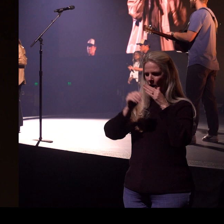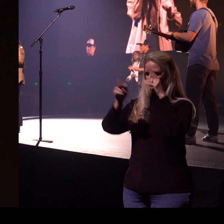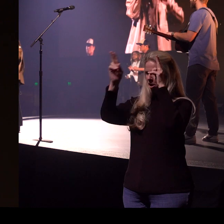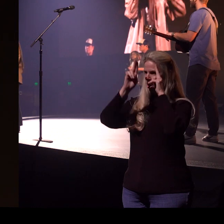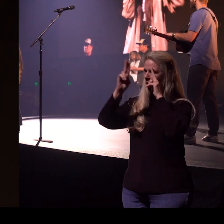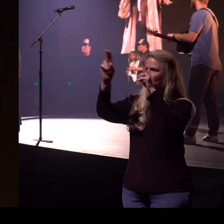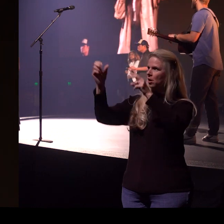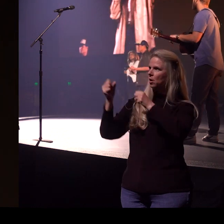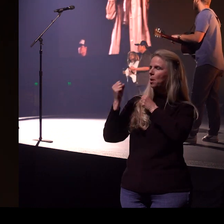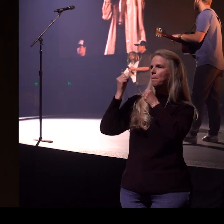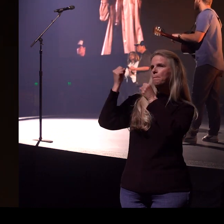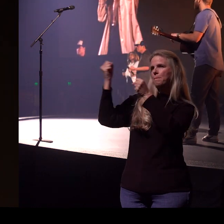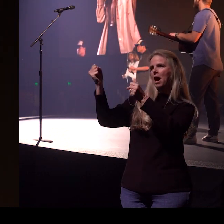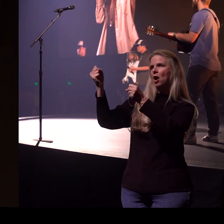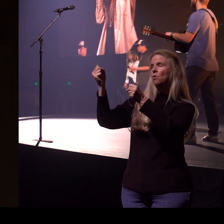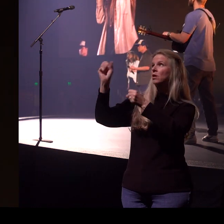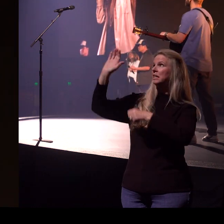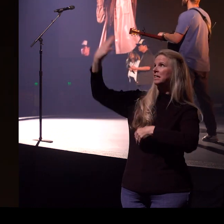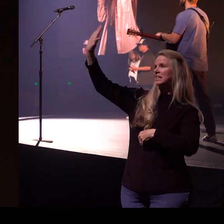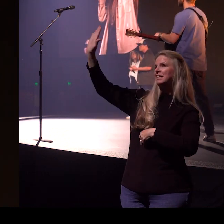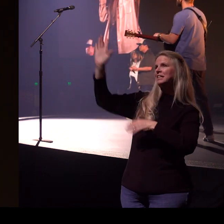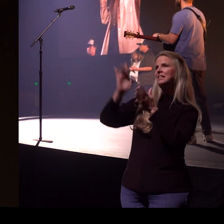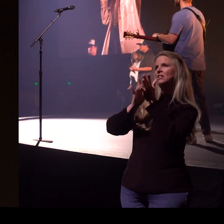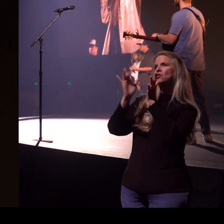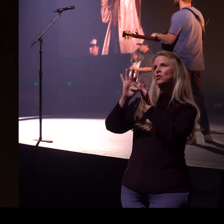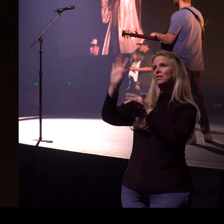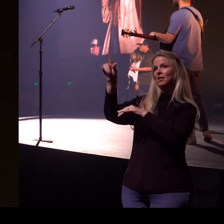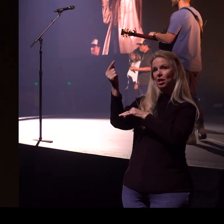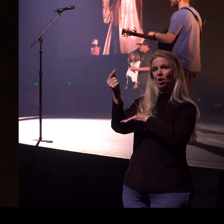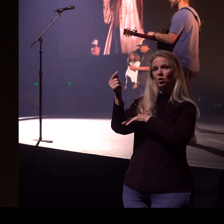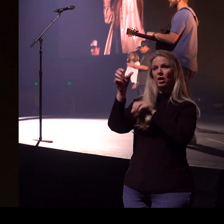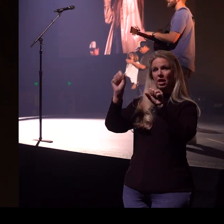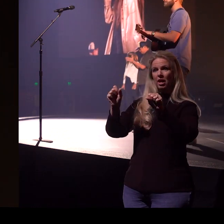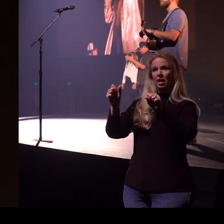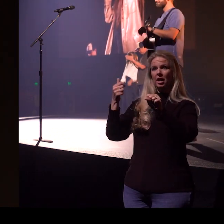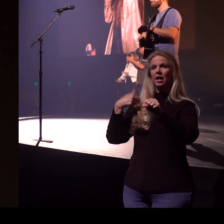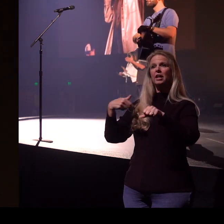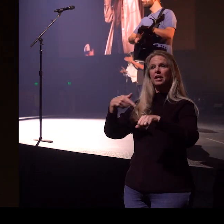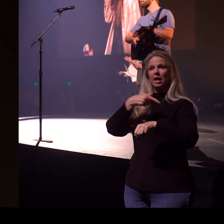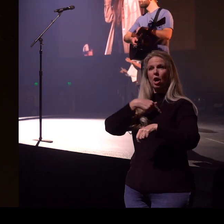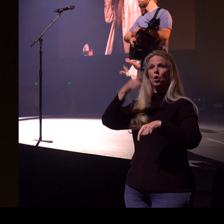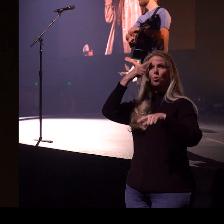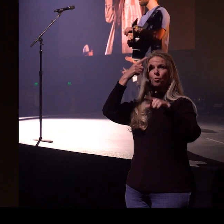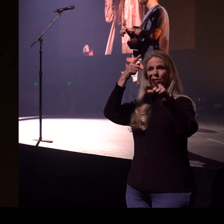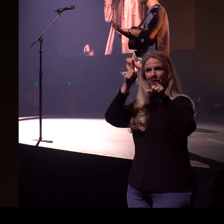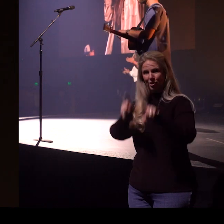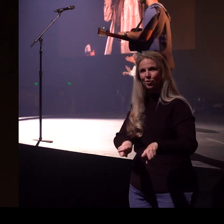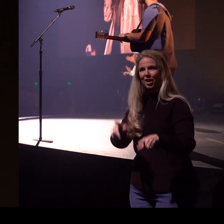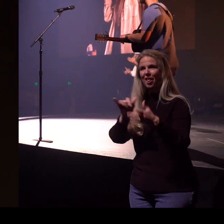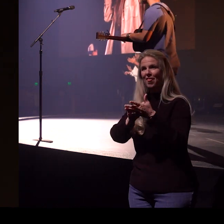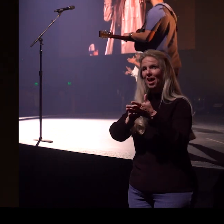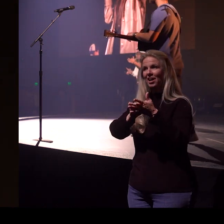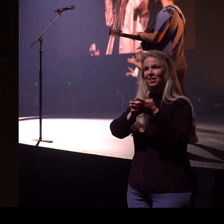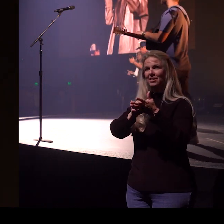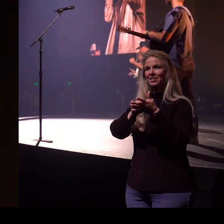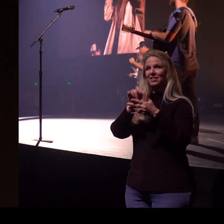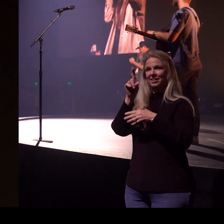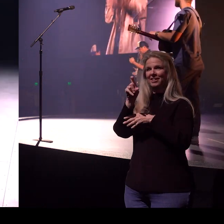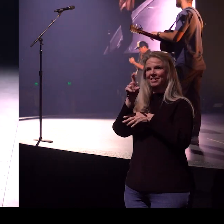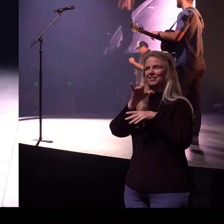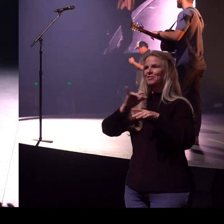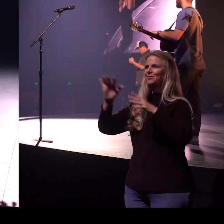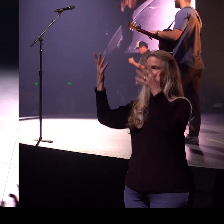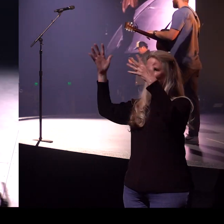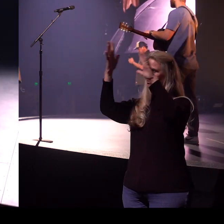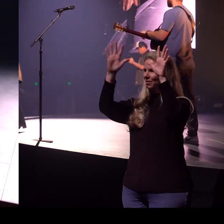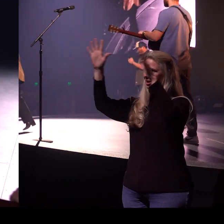and power belongs to Jesus and Jesus alone. Can we agree on that? Amen. So we want to teach you guys this song. It's called Glory to the